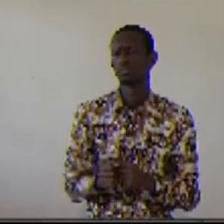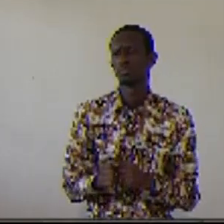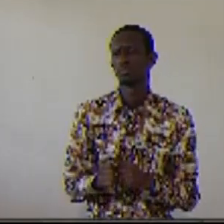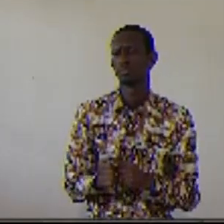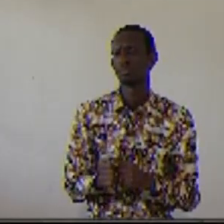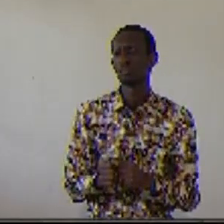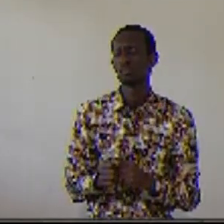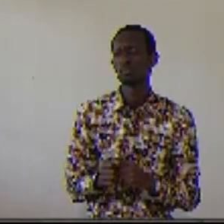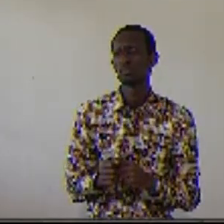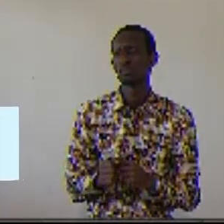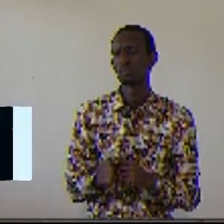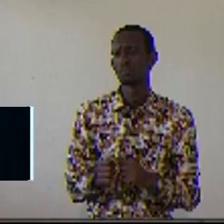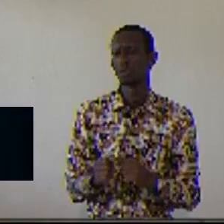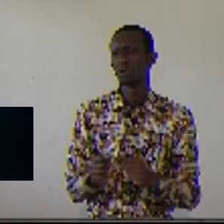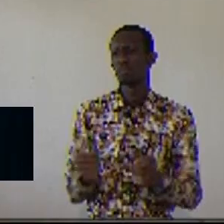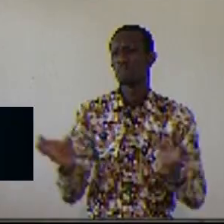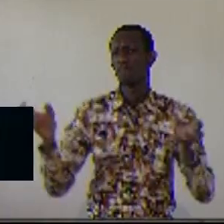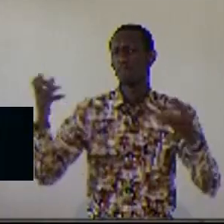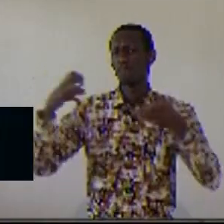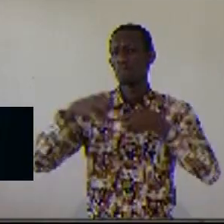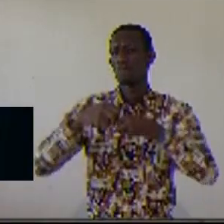with the burning process,